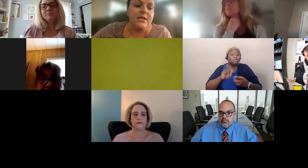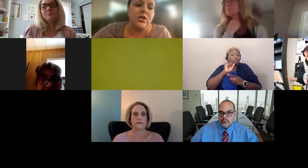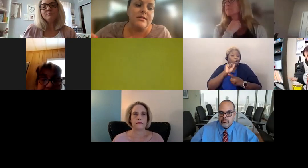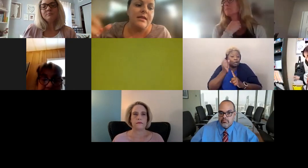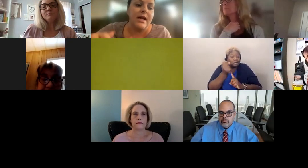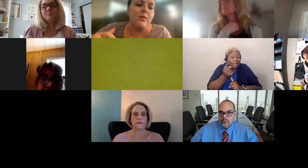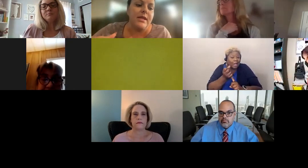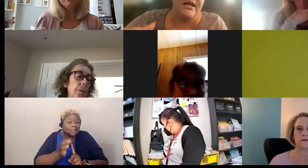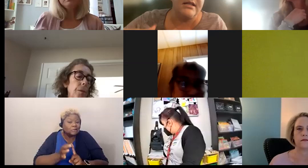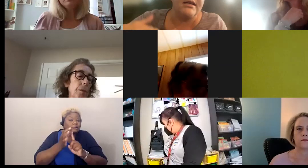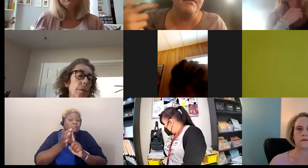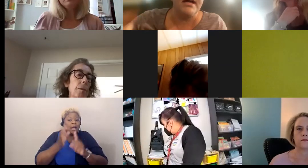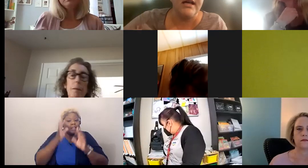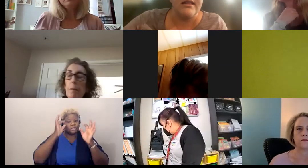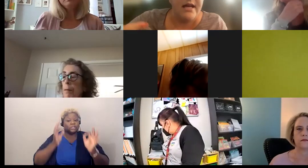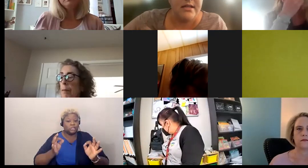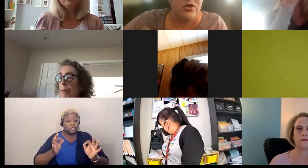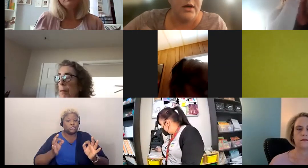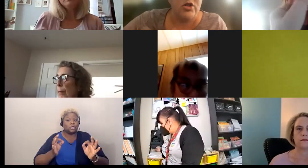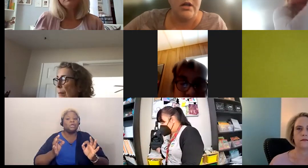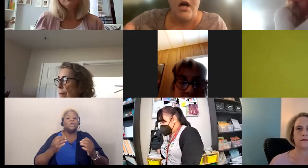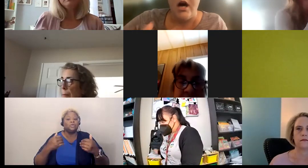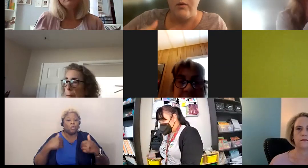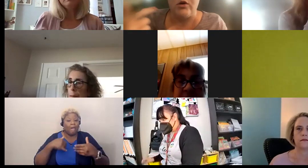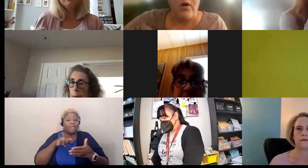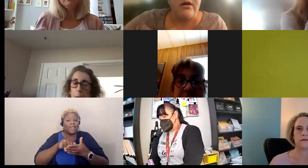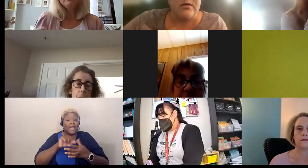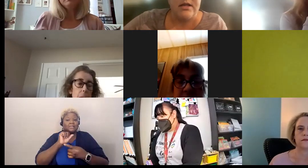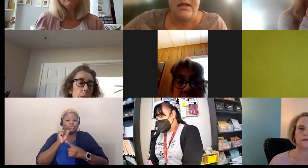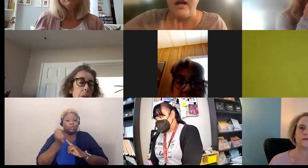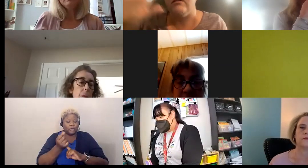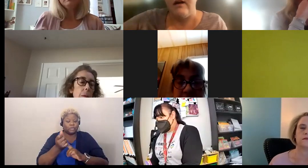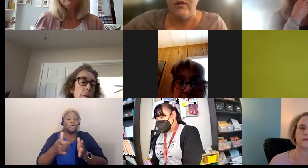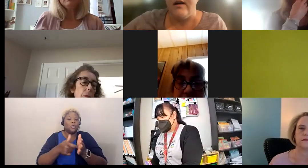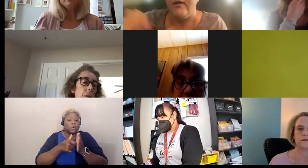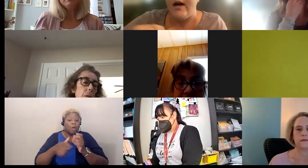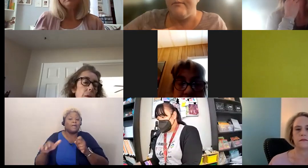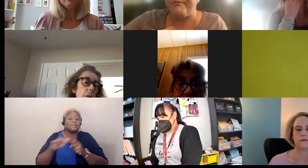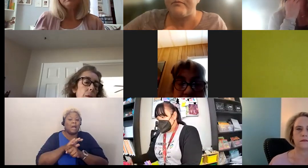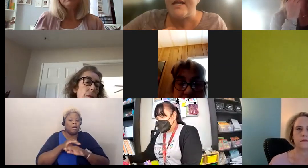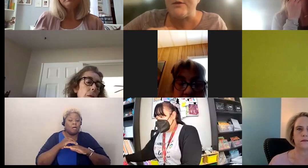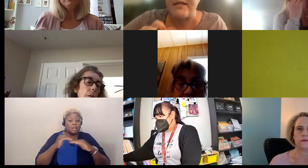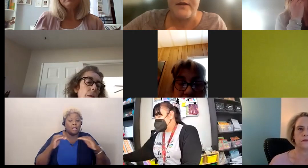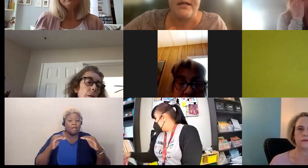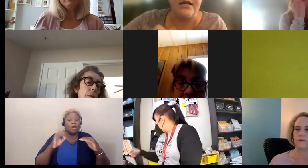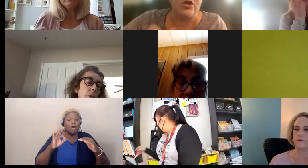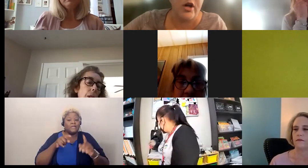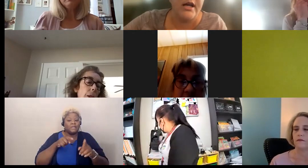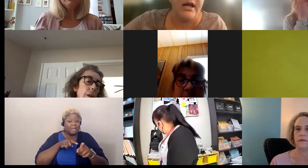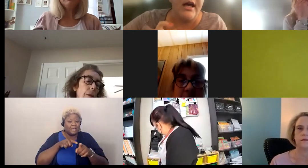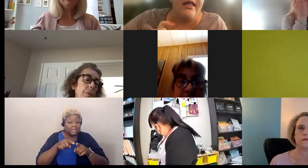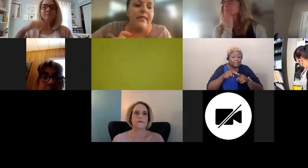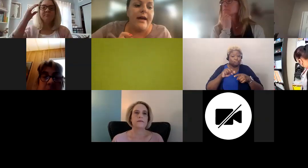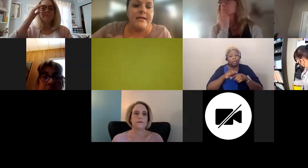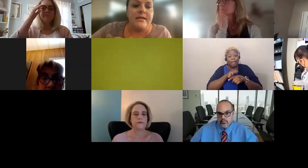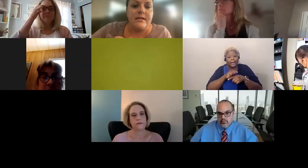different decisions that they would then need to make in that situation, which requires an entire level of specificity and